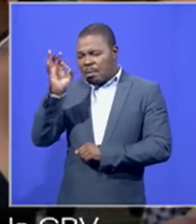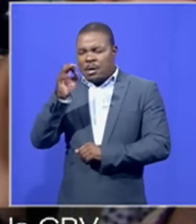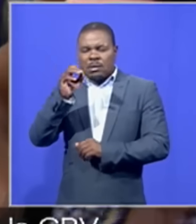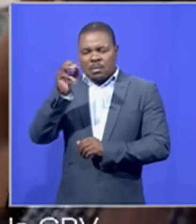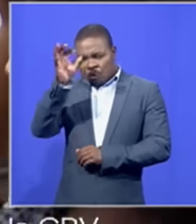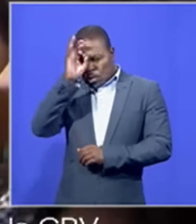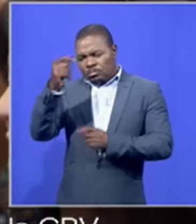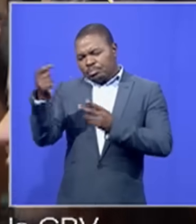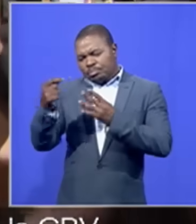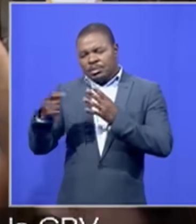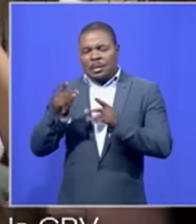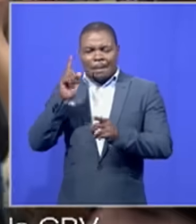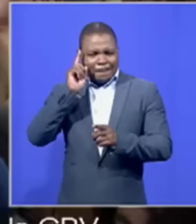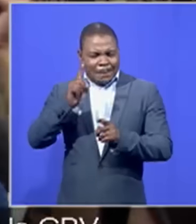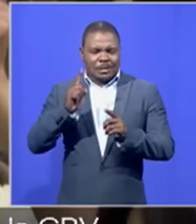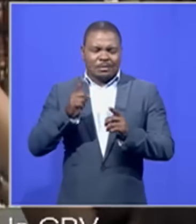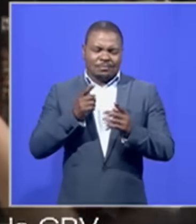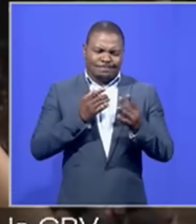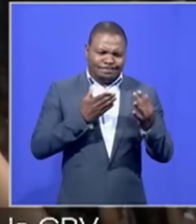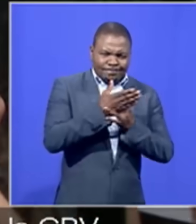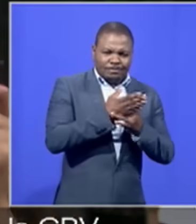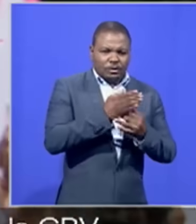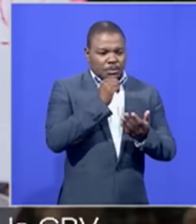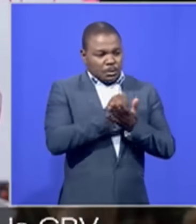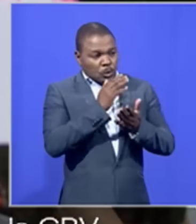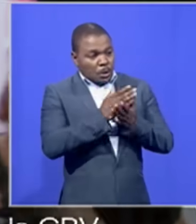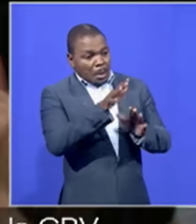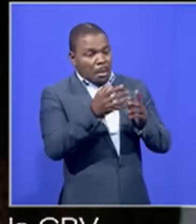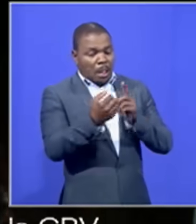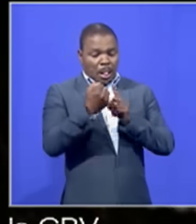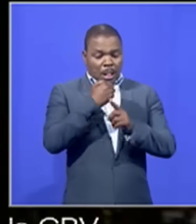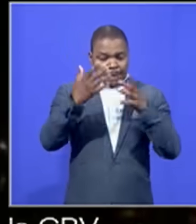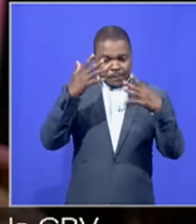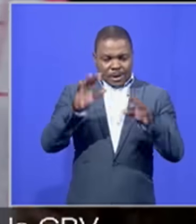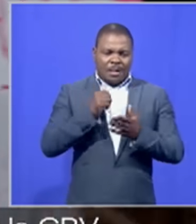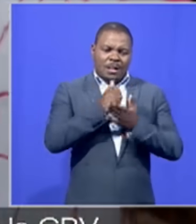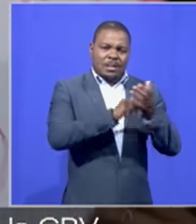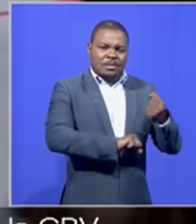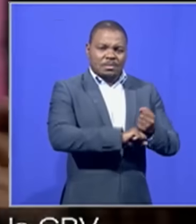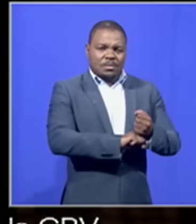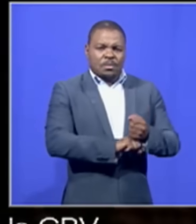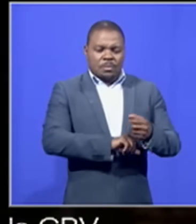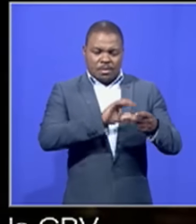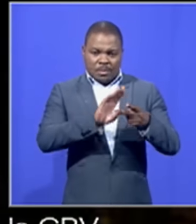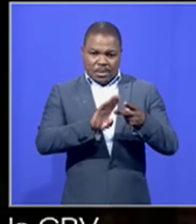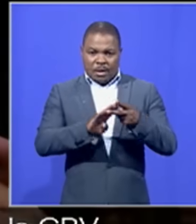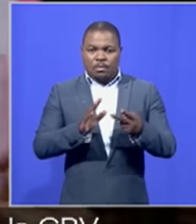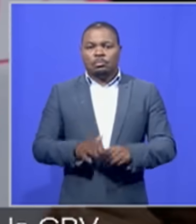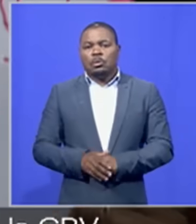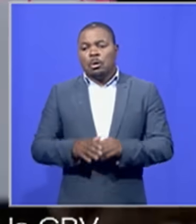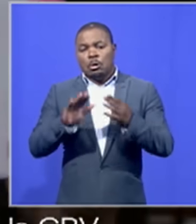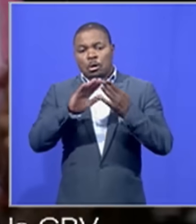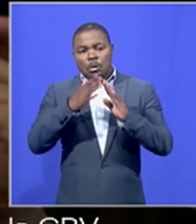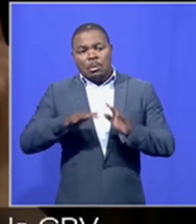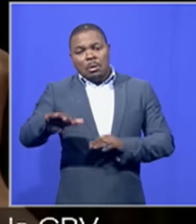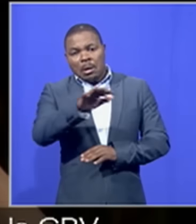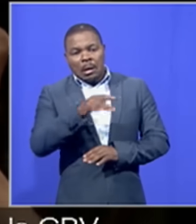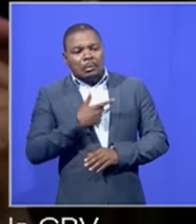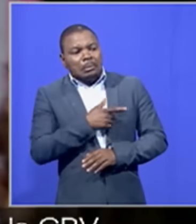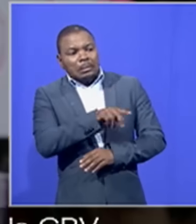go nne le manane a botoka a go ema nokeng bafalodi ga mmogo le gore baagi ba gane go dumalana kgotsa go